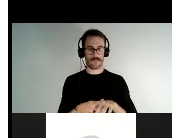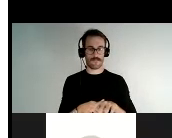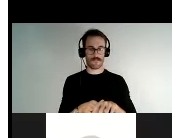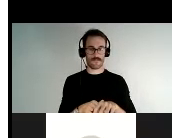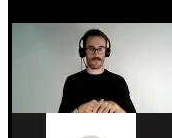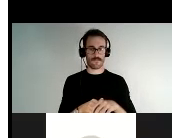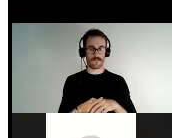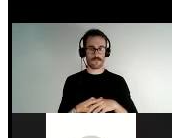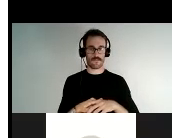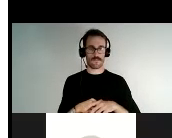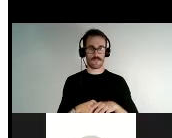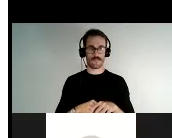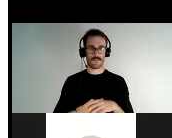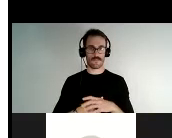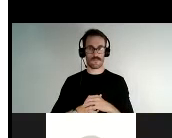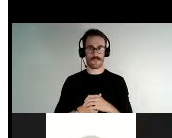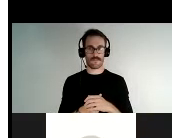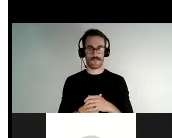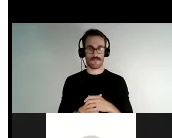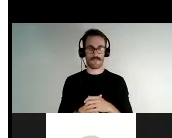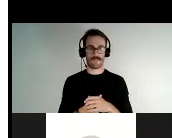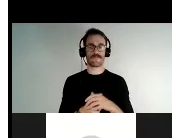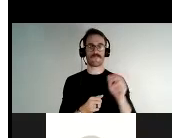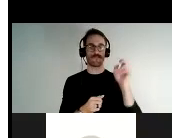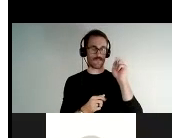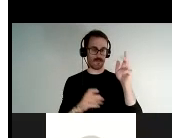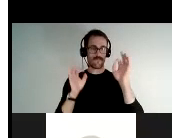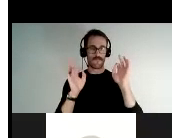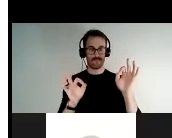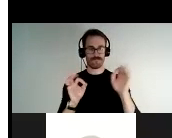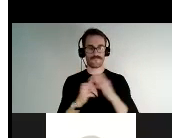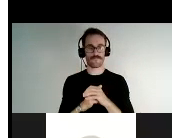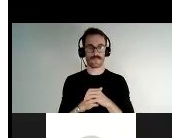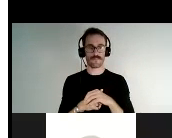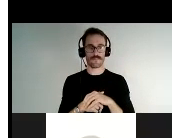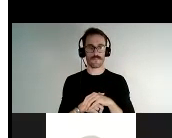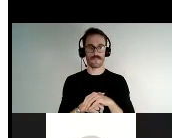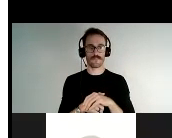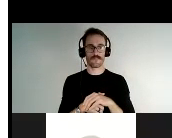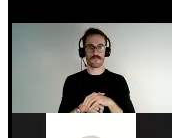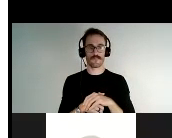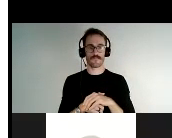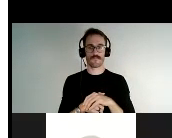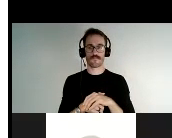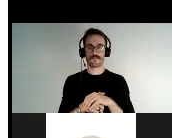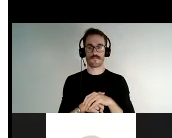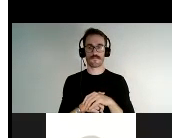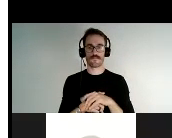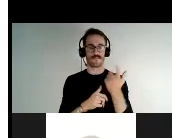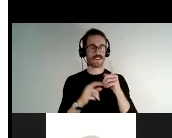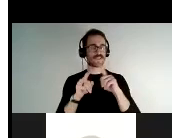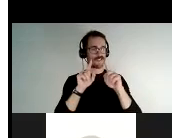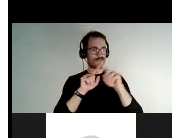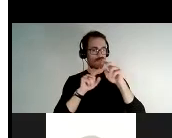Yeah, I am. There we go. So the different types of abuse